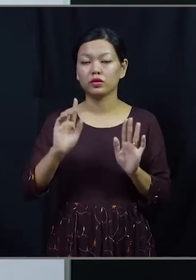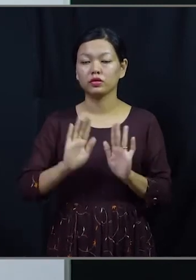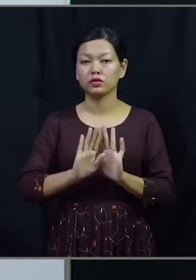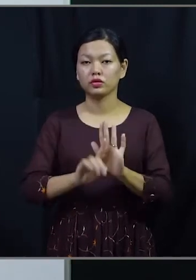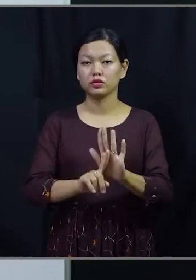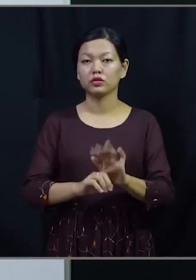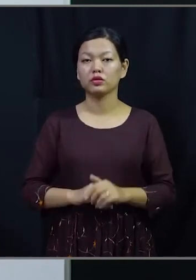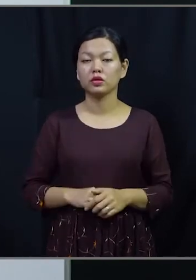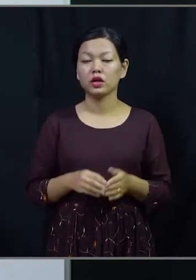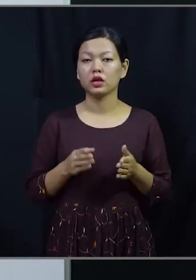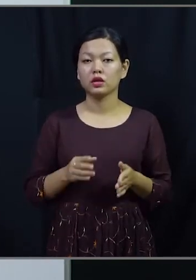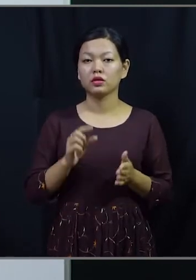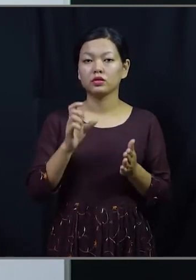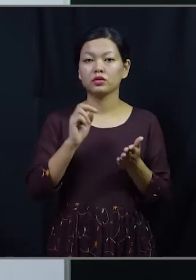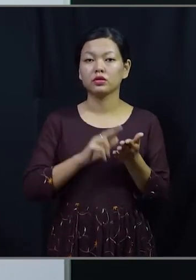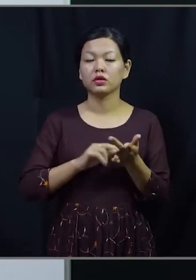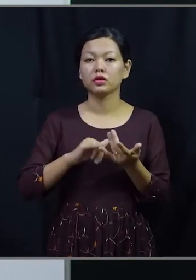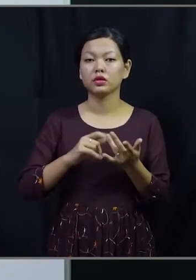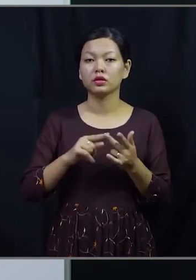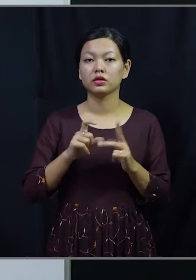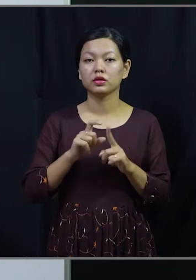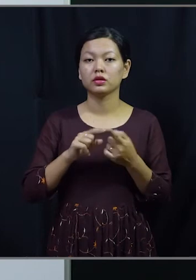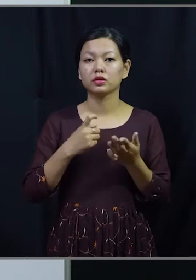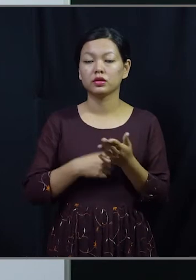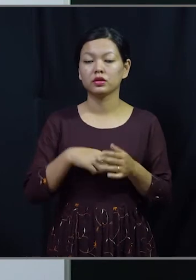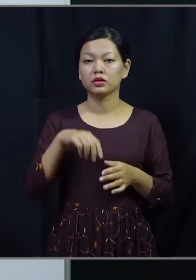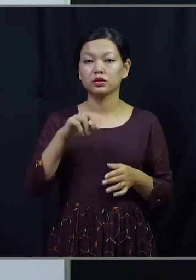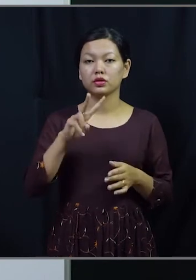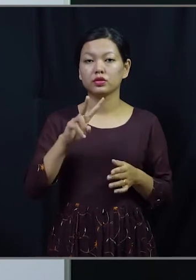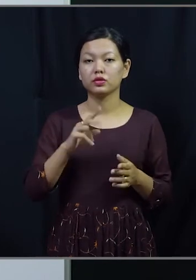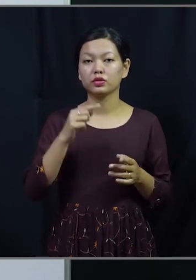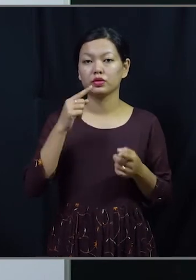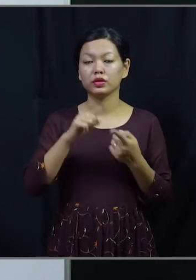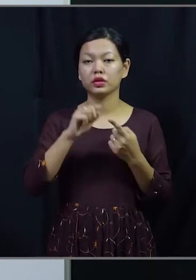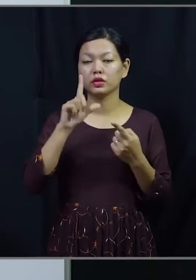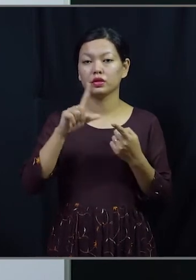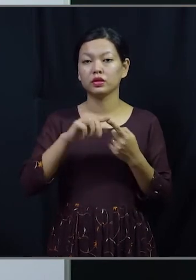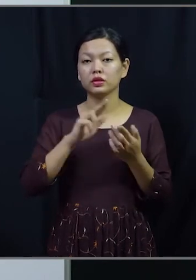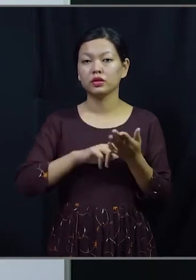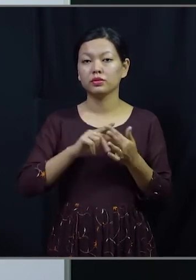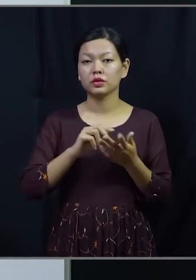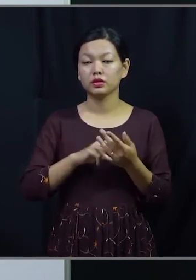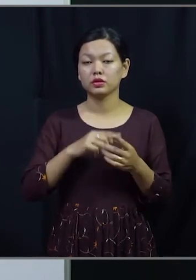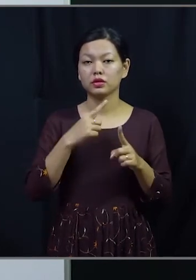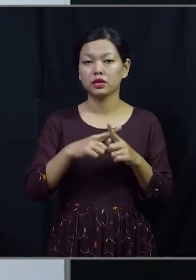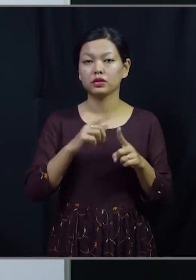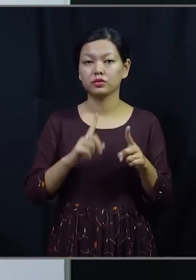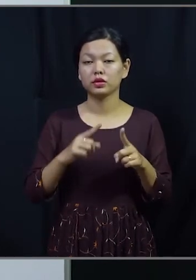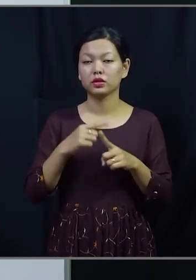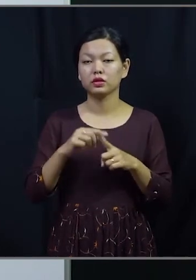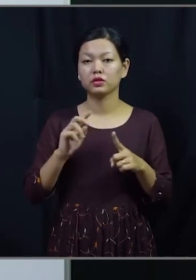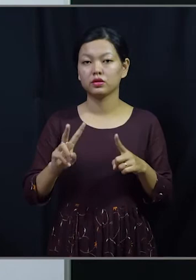elements. Consider x1 and x2 from the first set. What is the first set? R